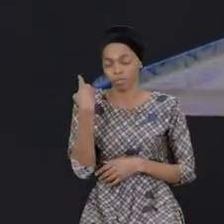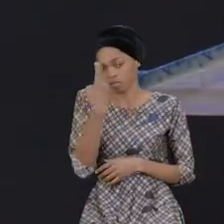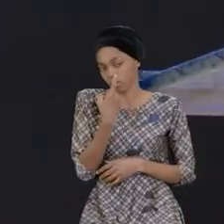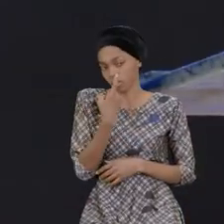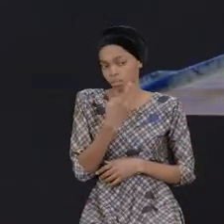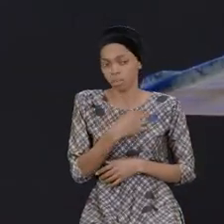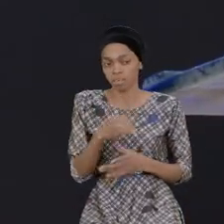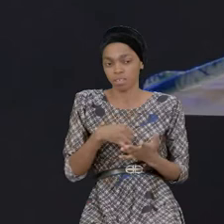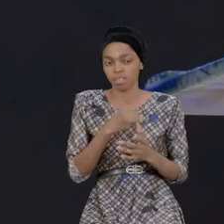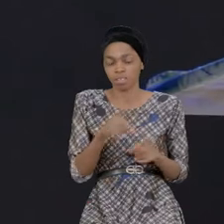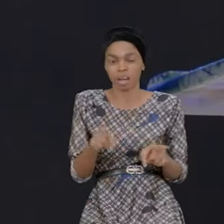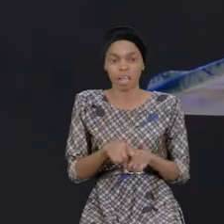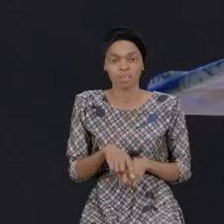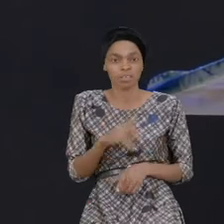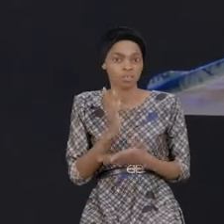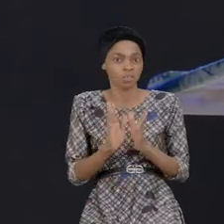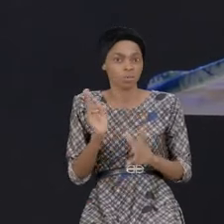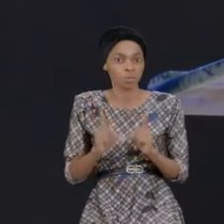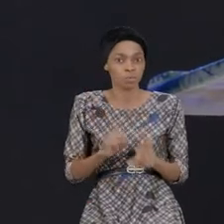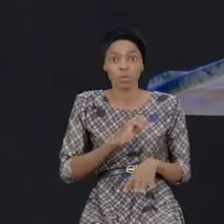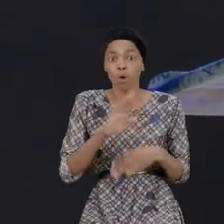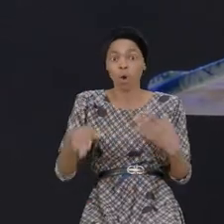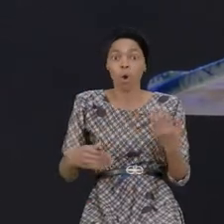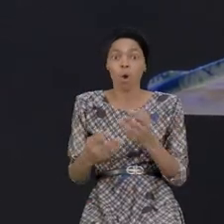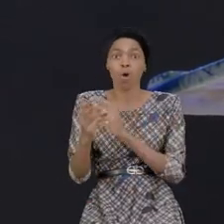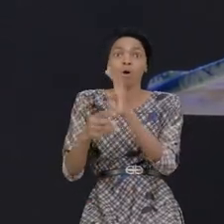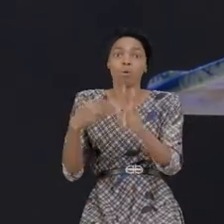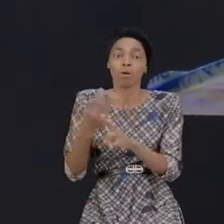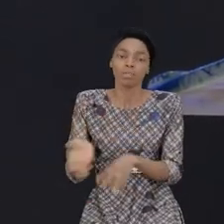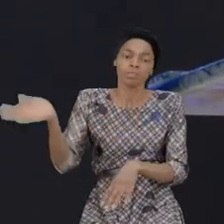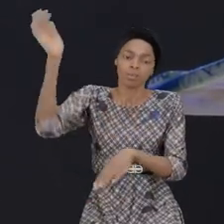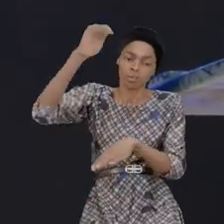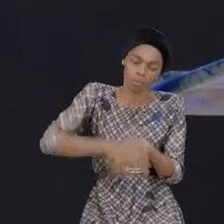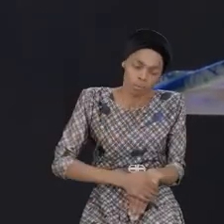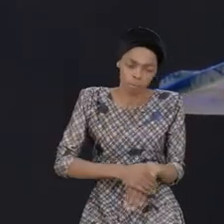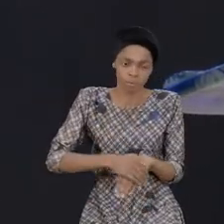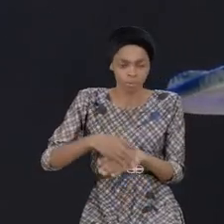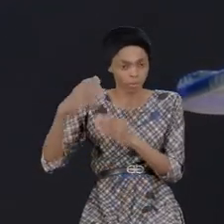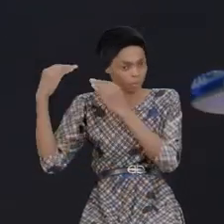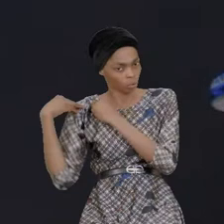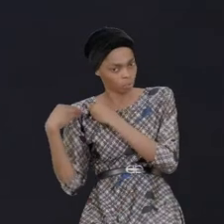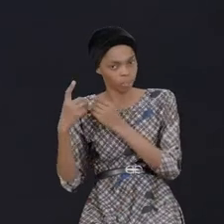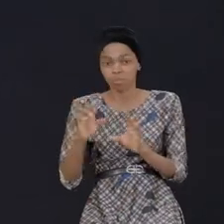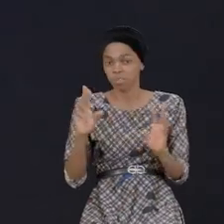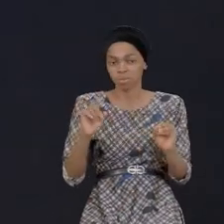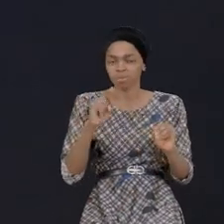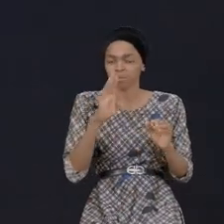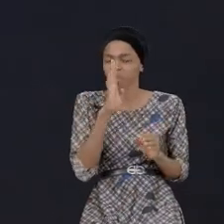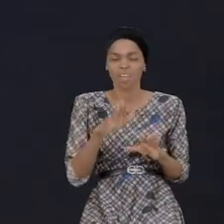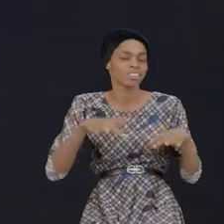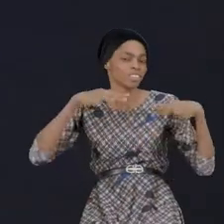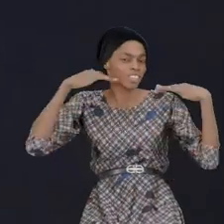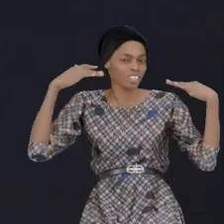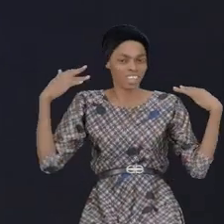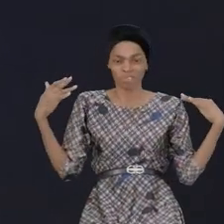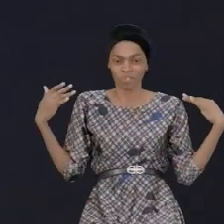know, some people, the whole of the world is on their back. Not that. You're cheerful, you're